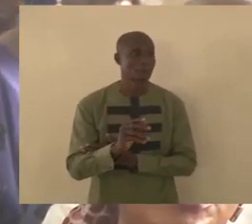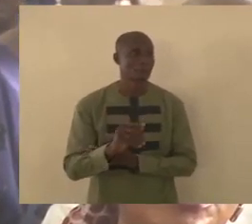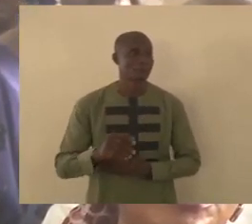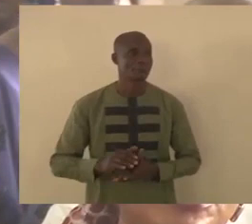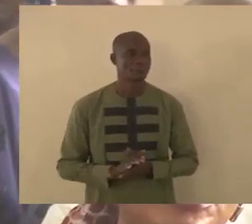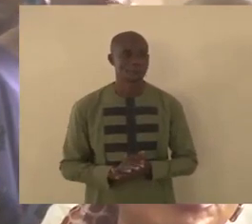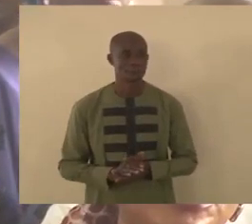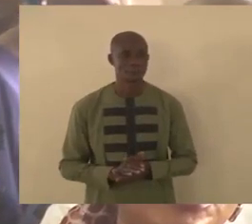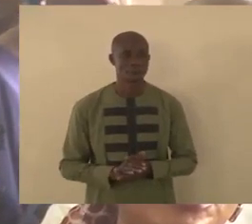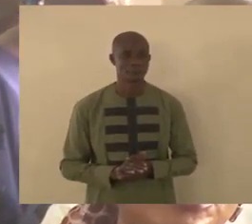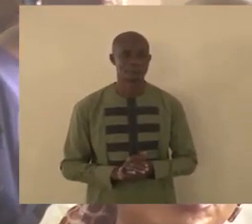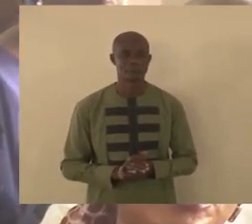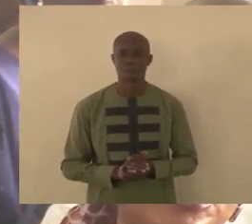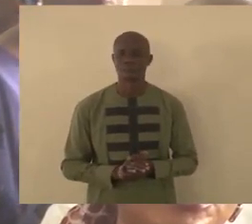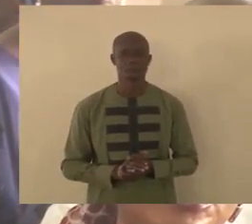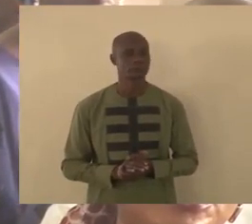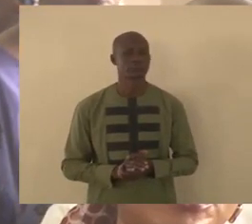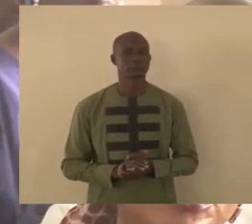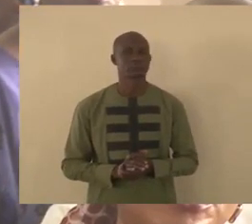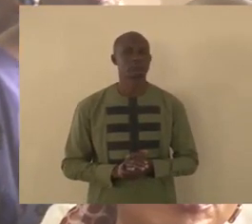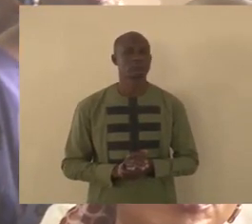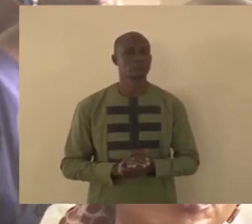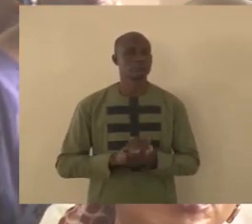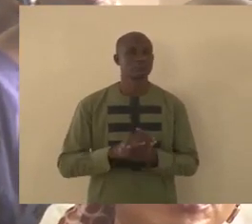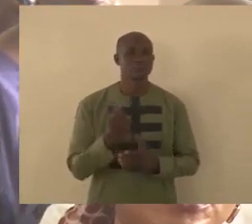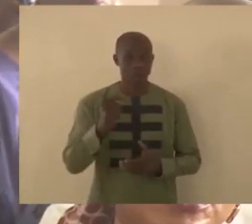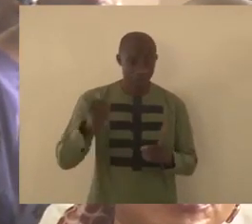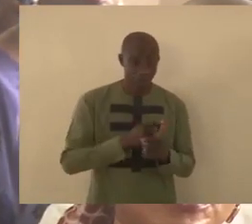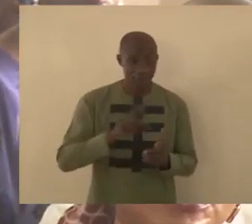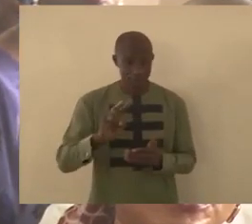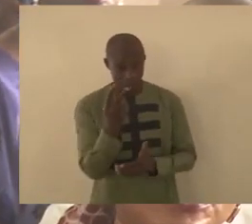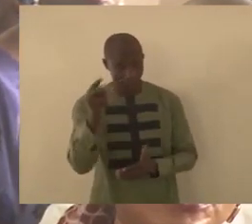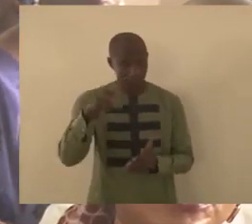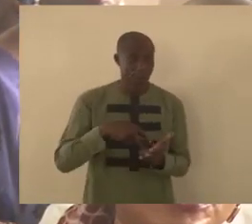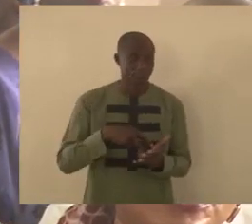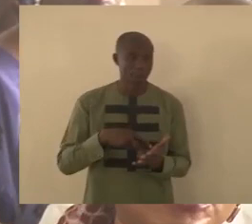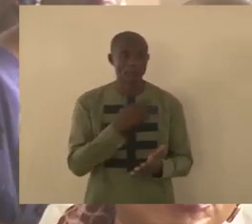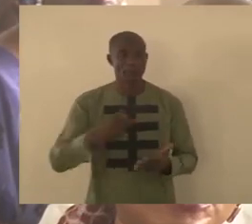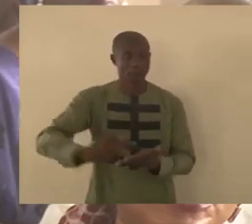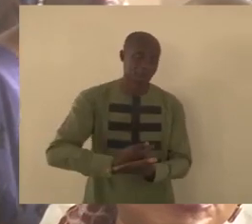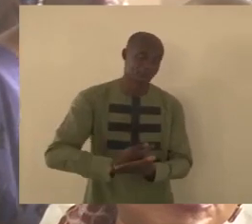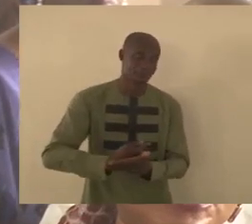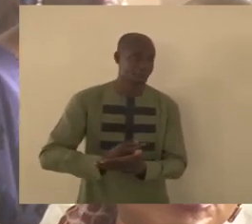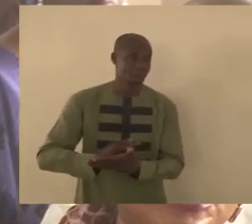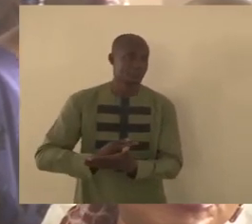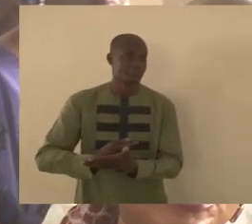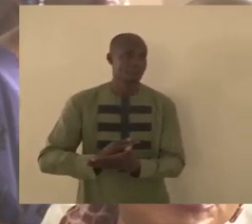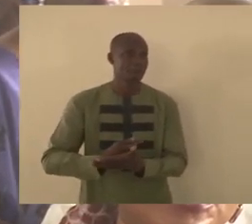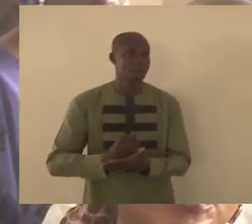This runs across three readings. First reading, the second reading, the